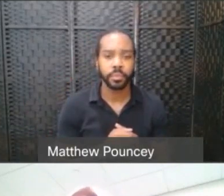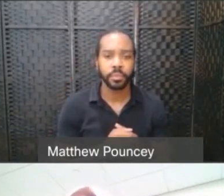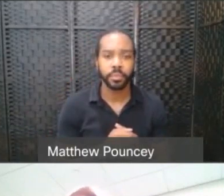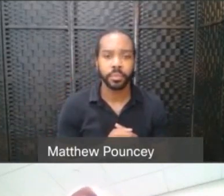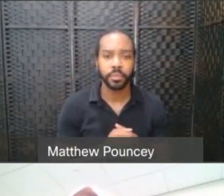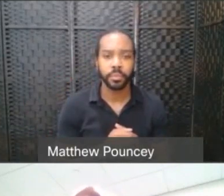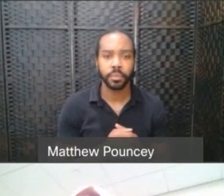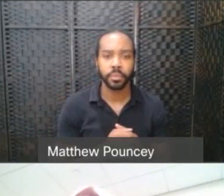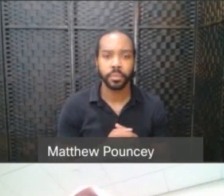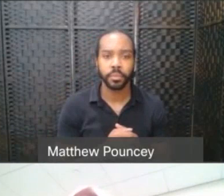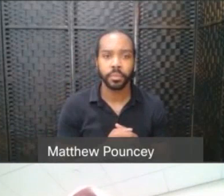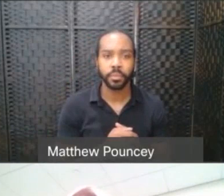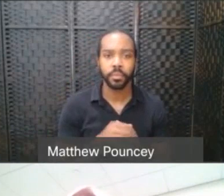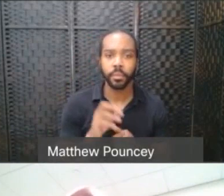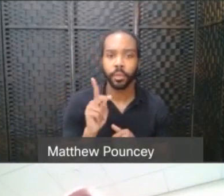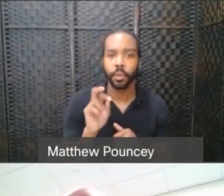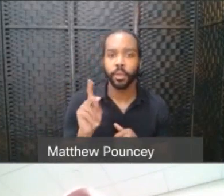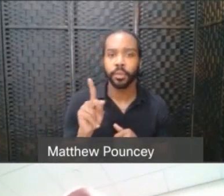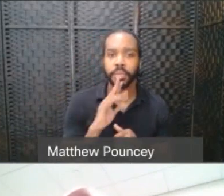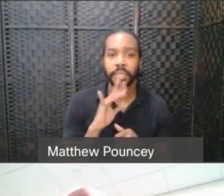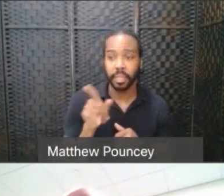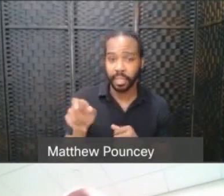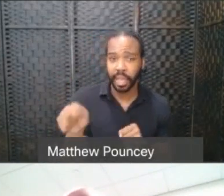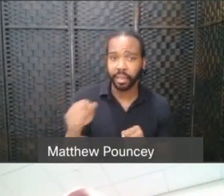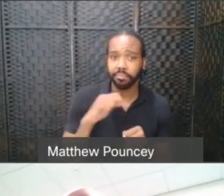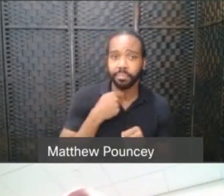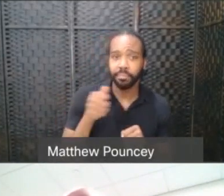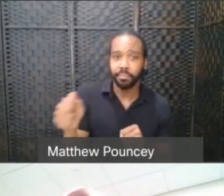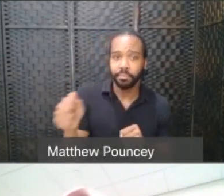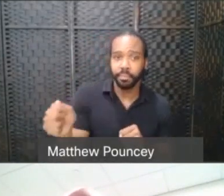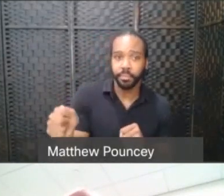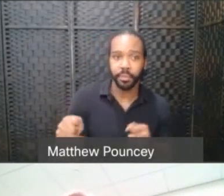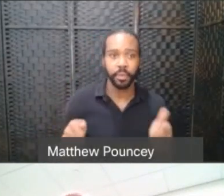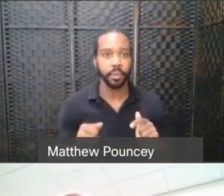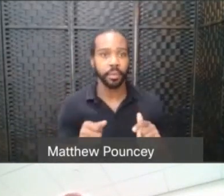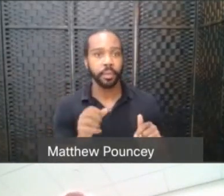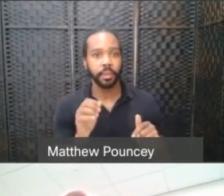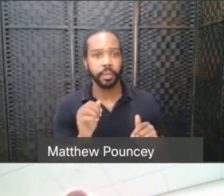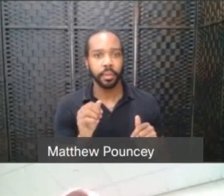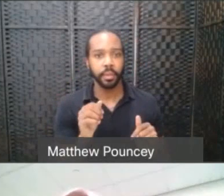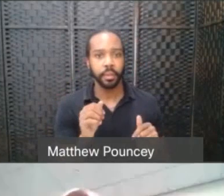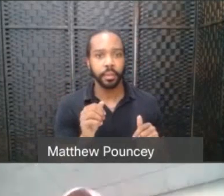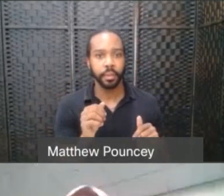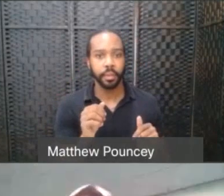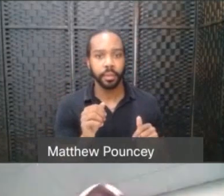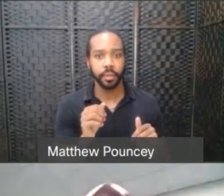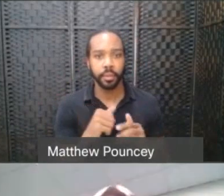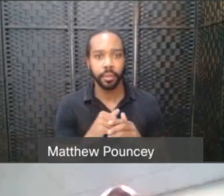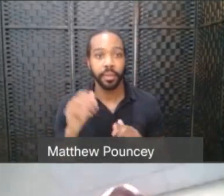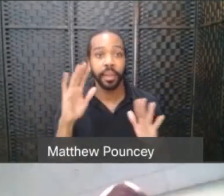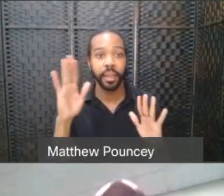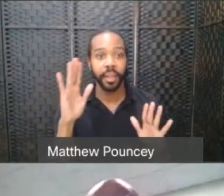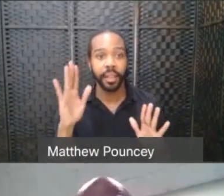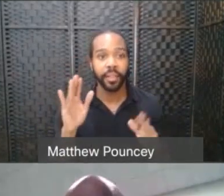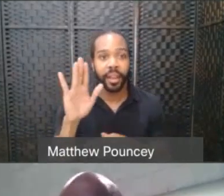He has the ability to unmute himself. I can't unmute him, but he is able to do that. All right, so I'm on. Good afternoon. Can everyone hear me